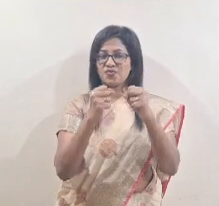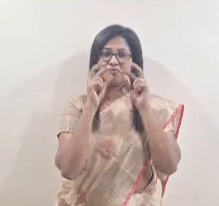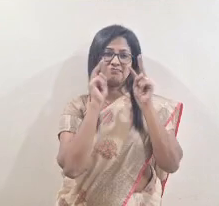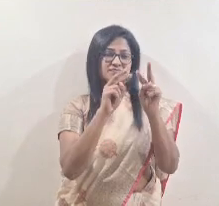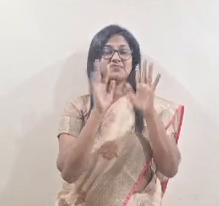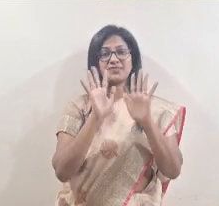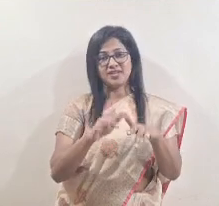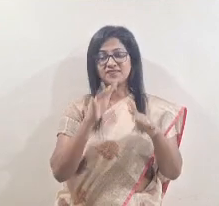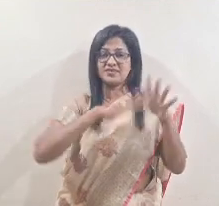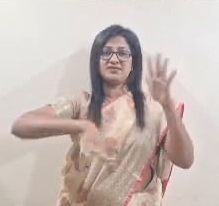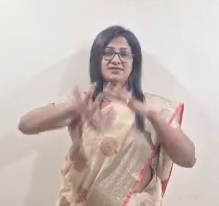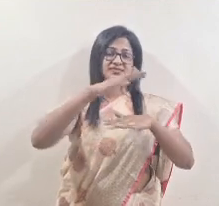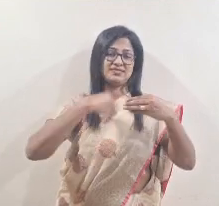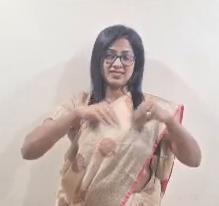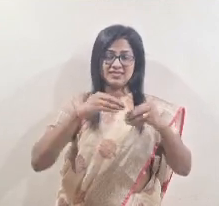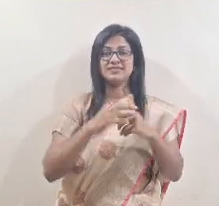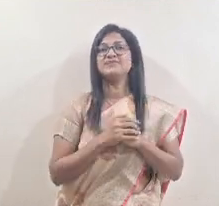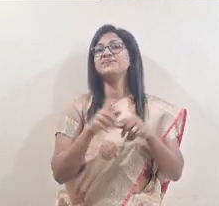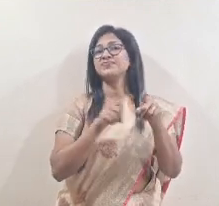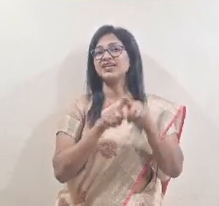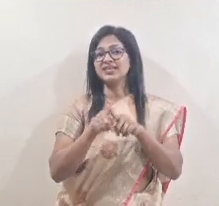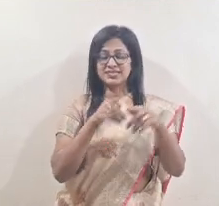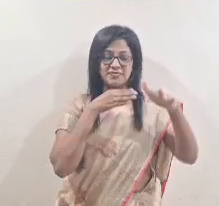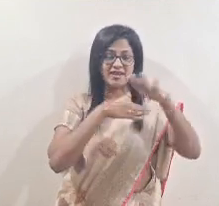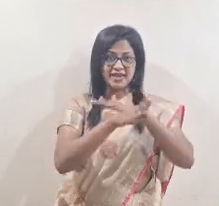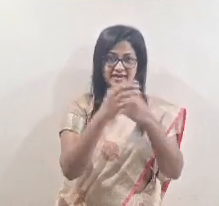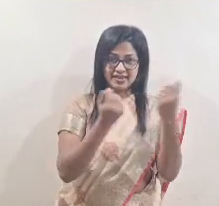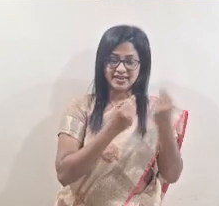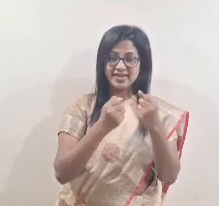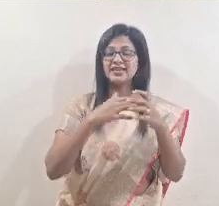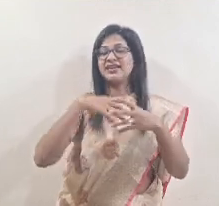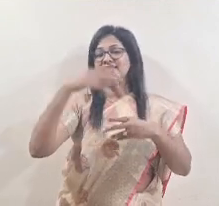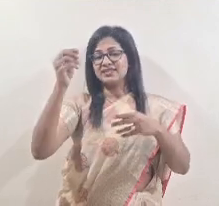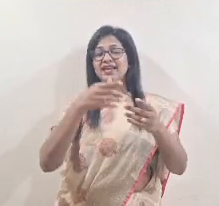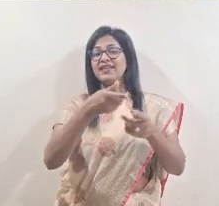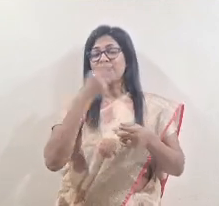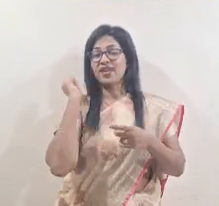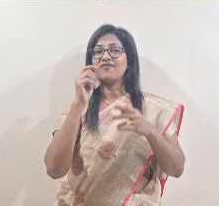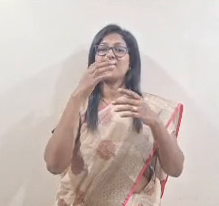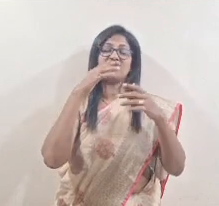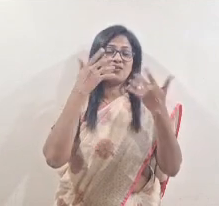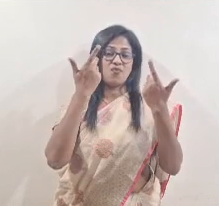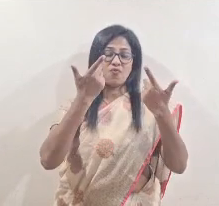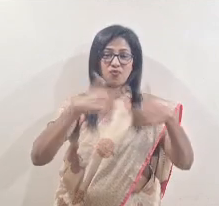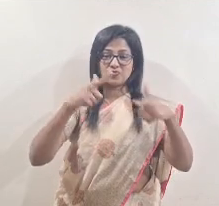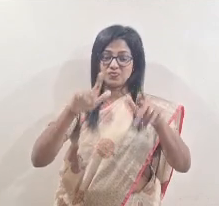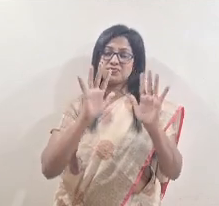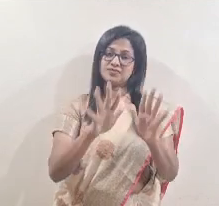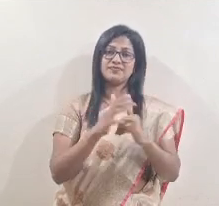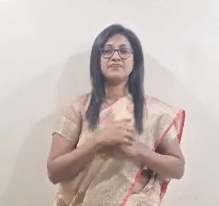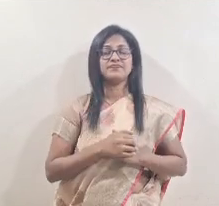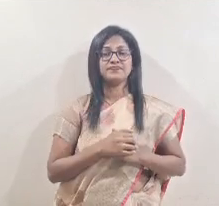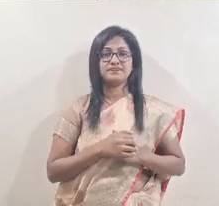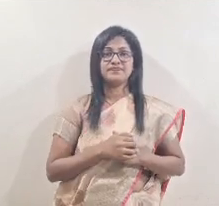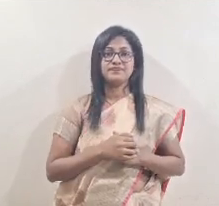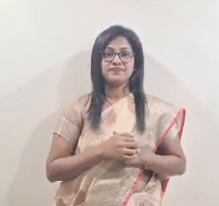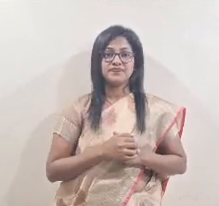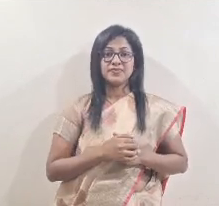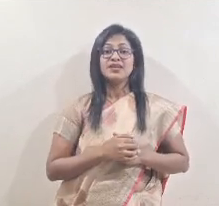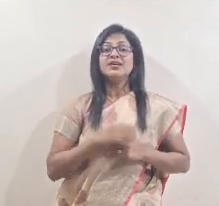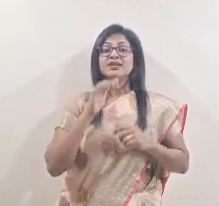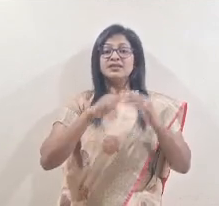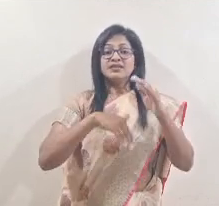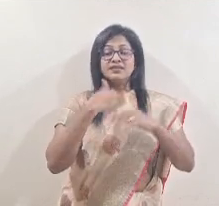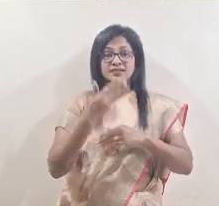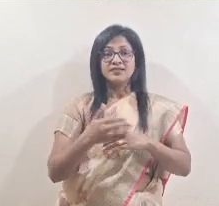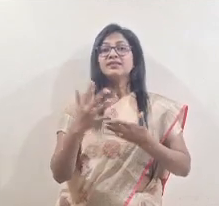seen in these markets. Example, entry of vehicle, littering, and theft and vandalism cases have also been found. And coming